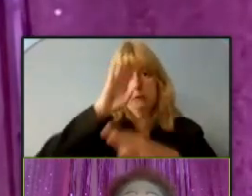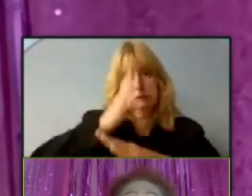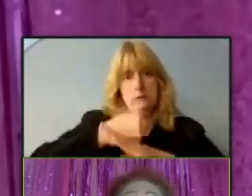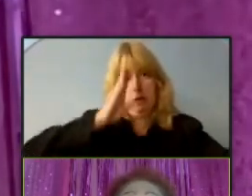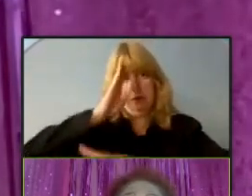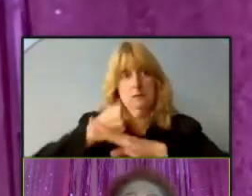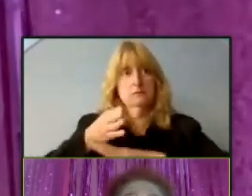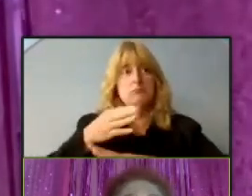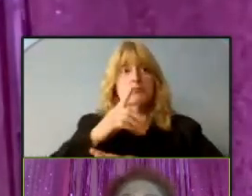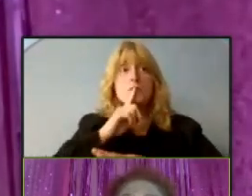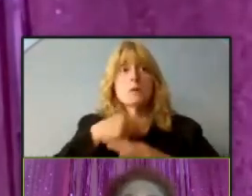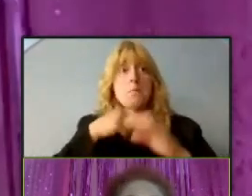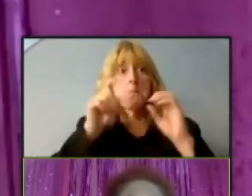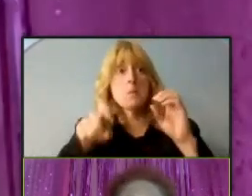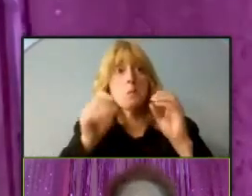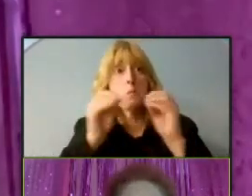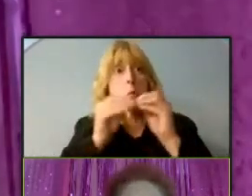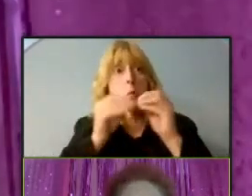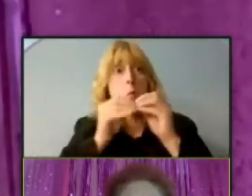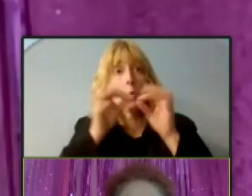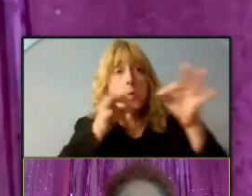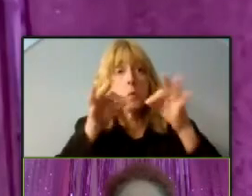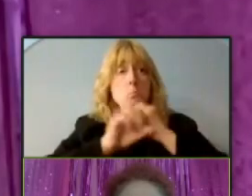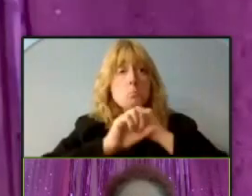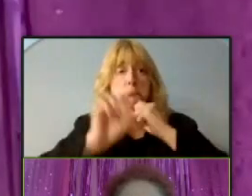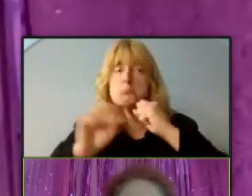that statement because you already know what it